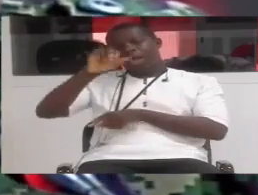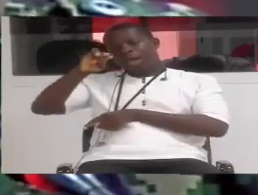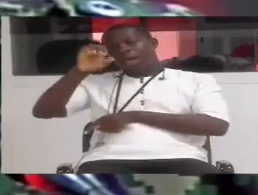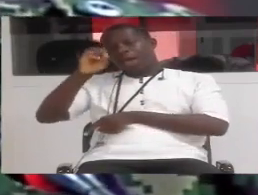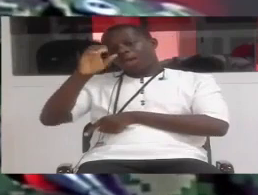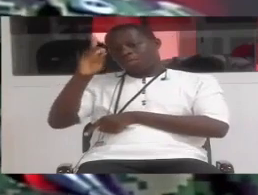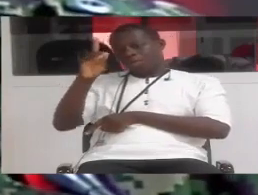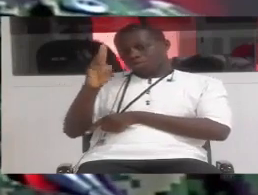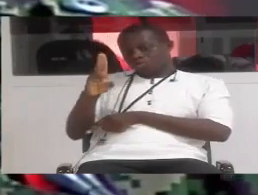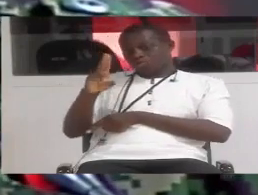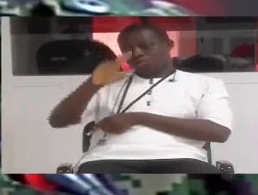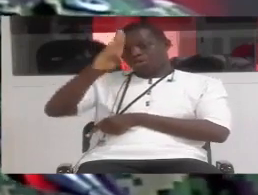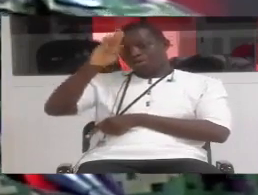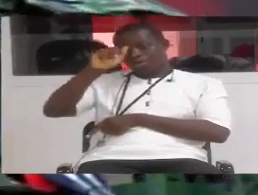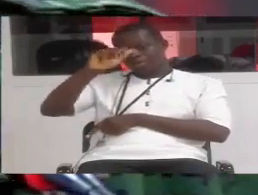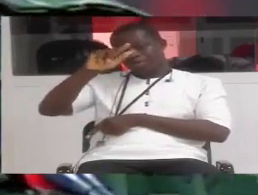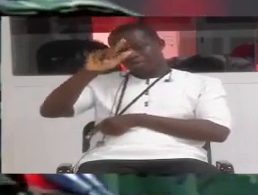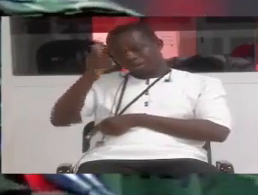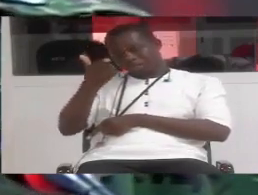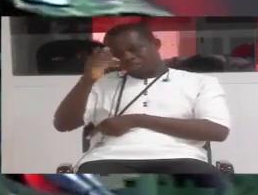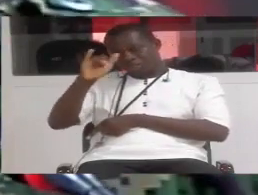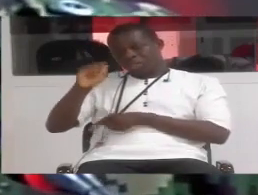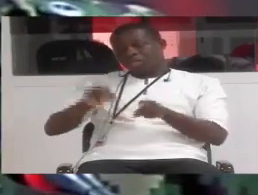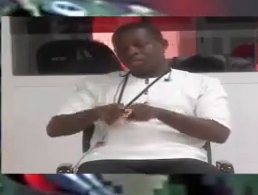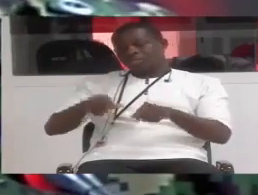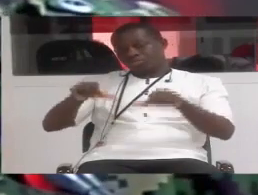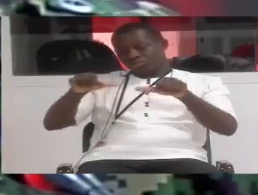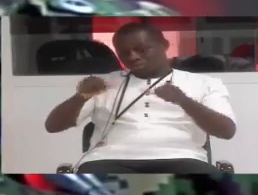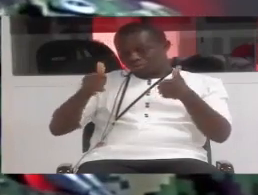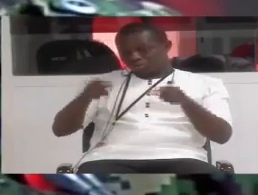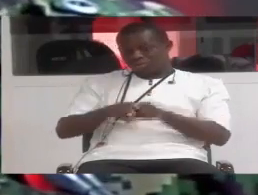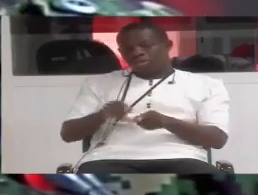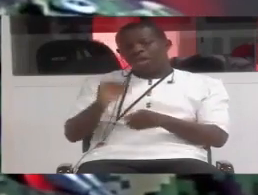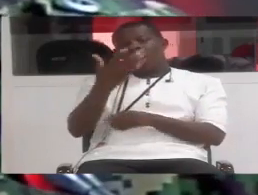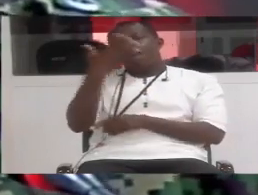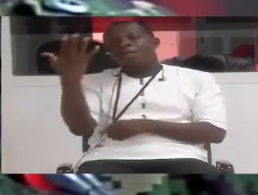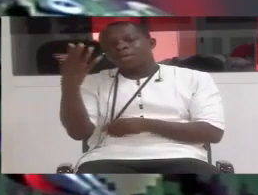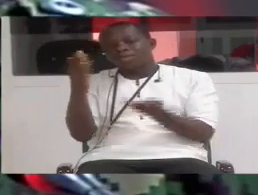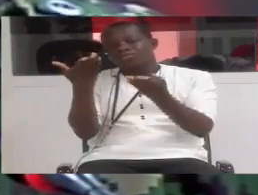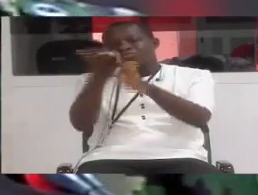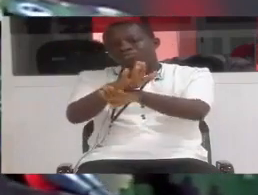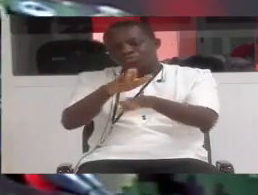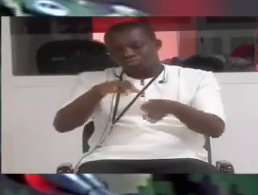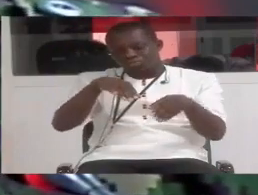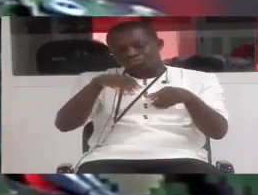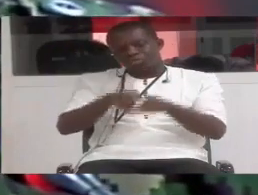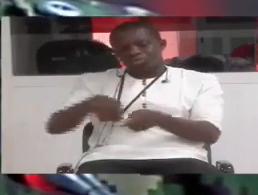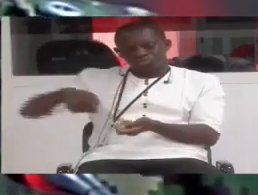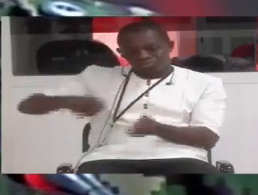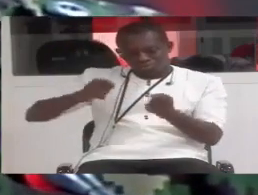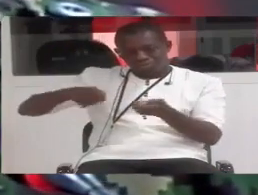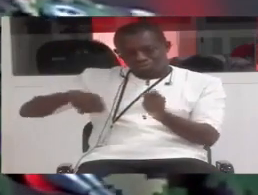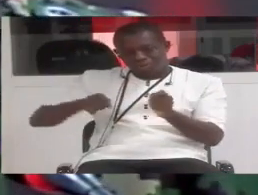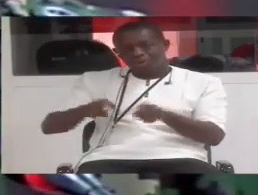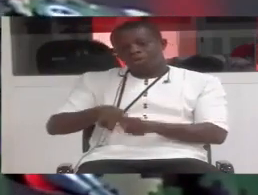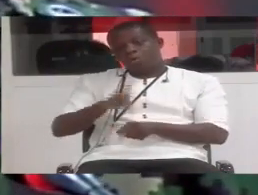diggers. Diggers of the grave. Question. How many graves did you dig? Nyata bamel ngeen gas. Ben